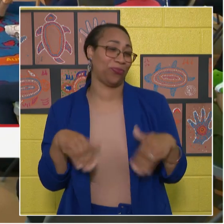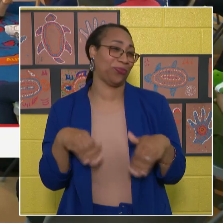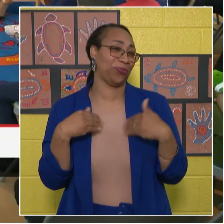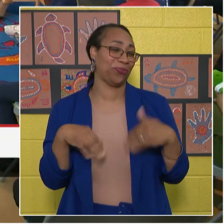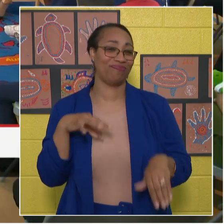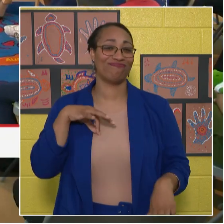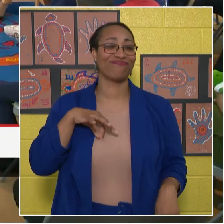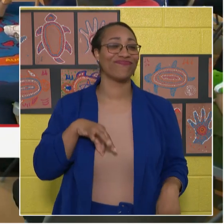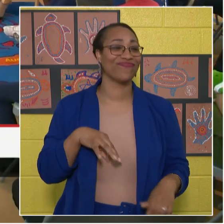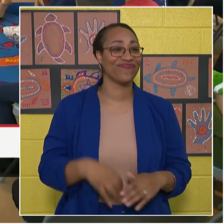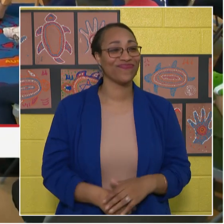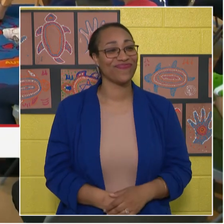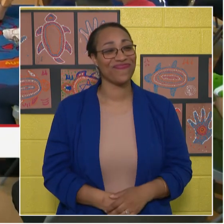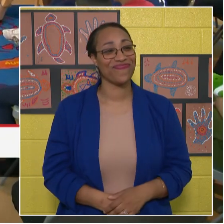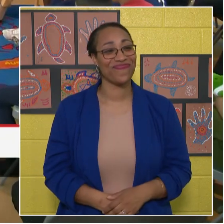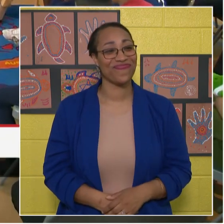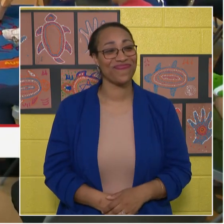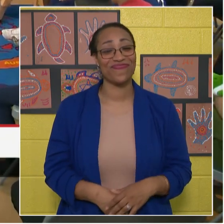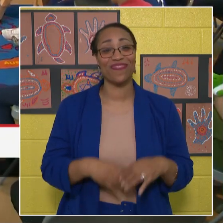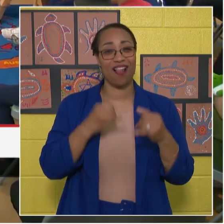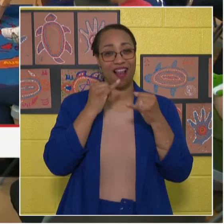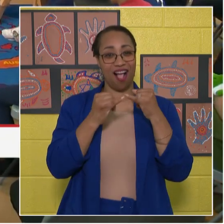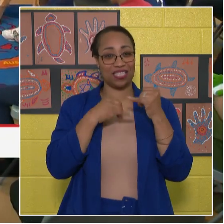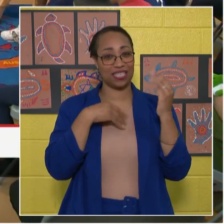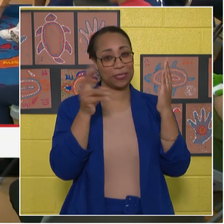Here's my last question.